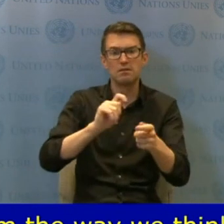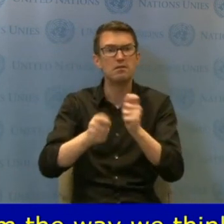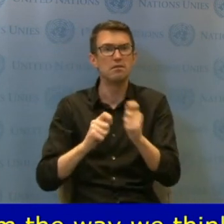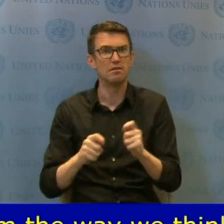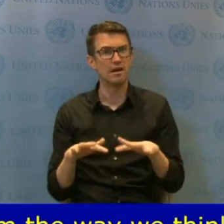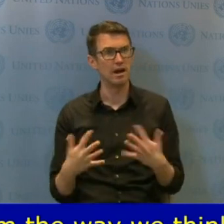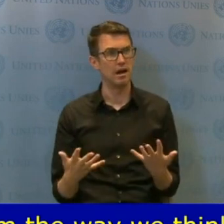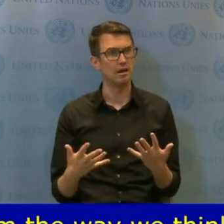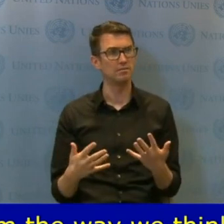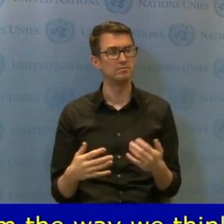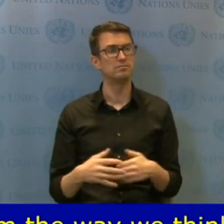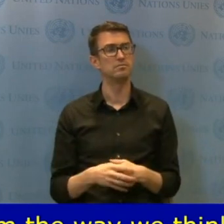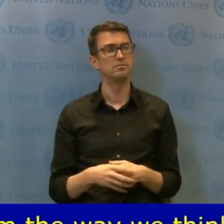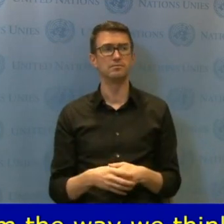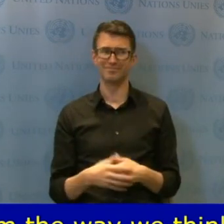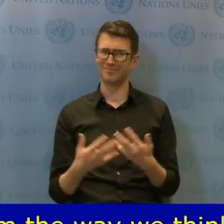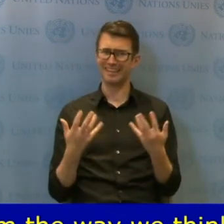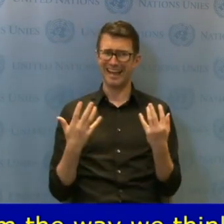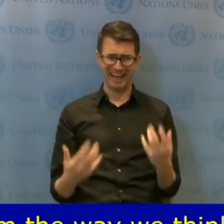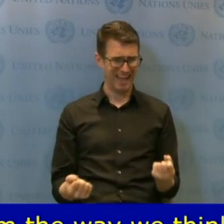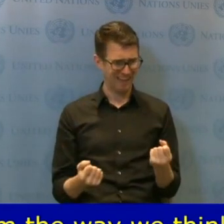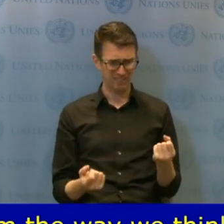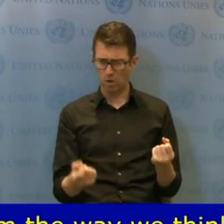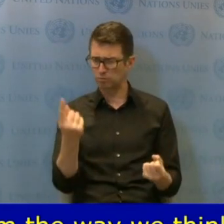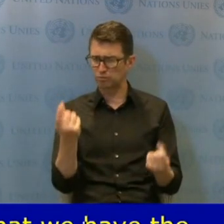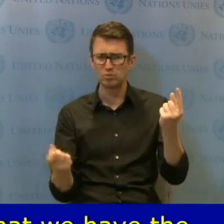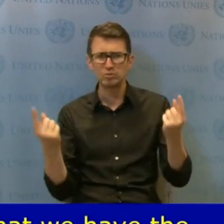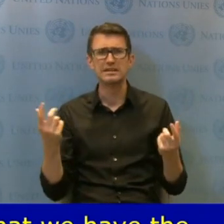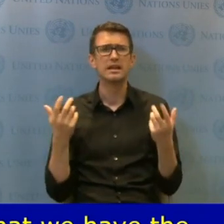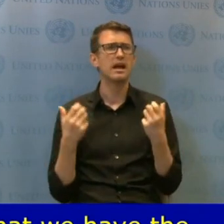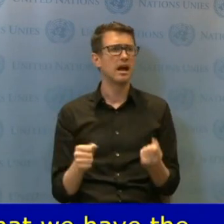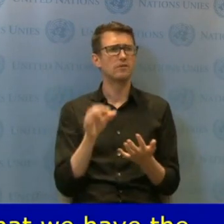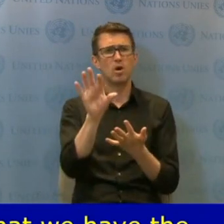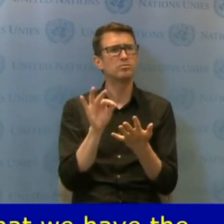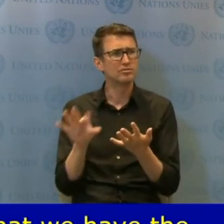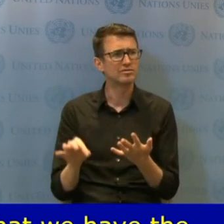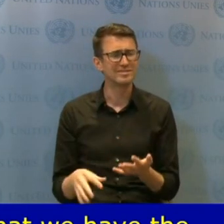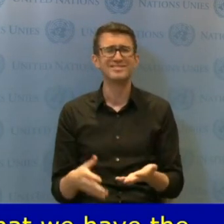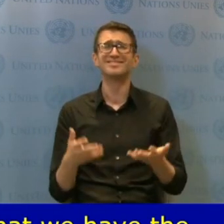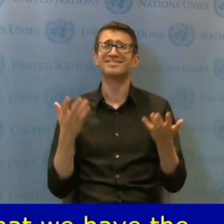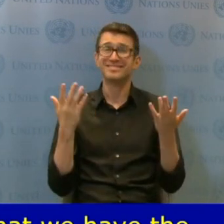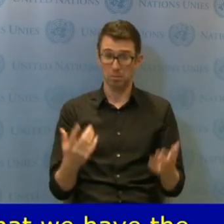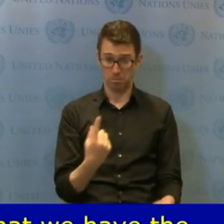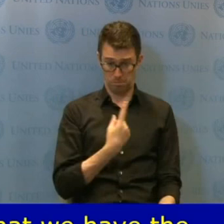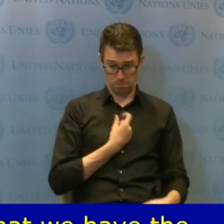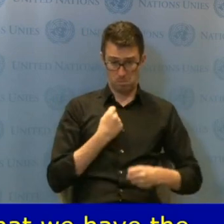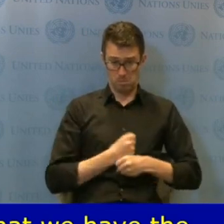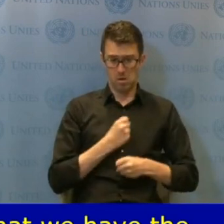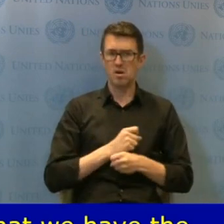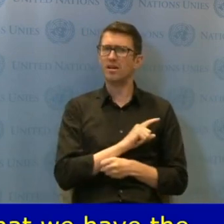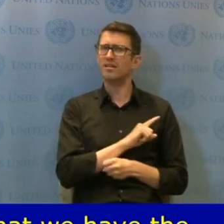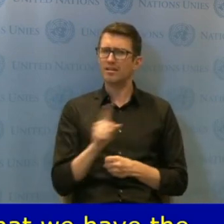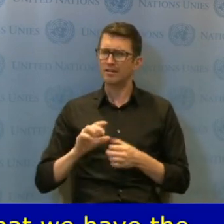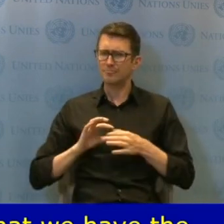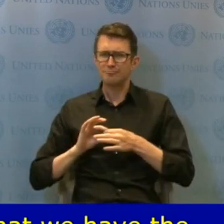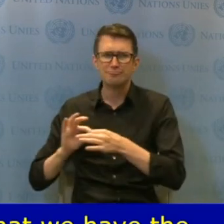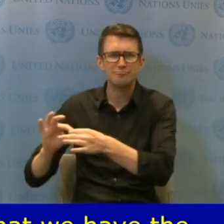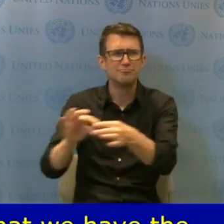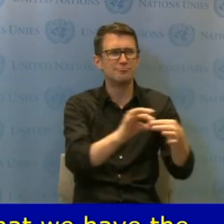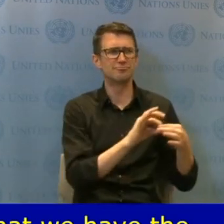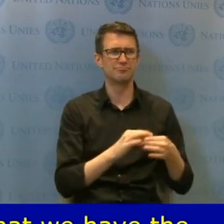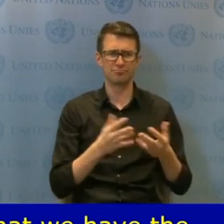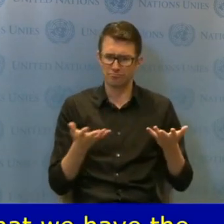are there. Let's just coordinate the effort. Let's standardize our approach. And let's